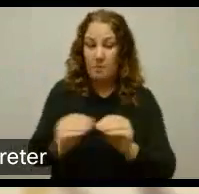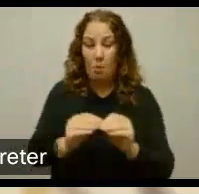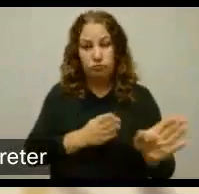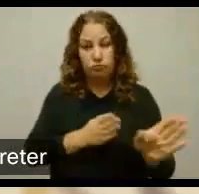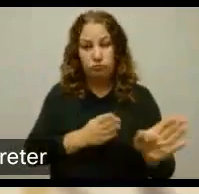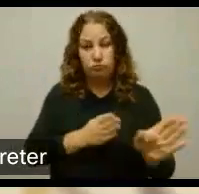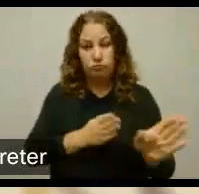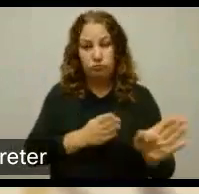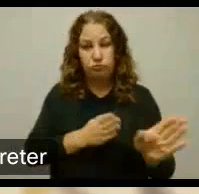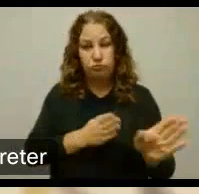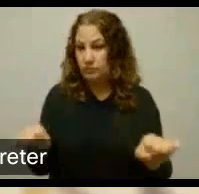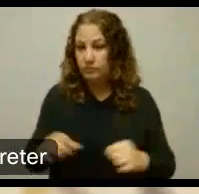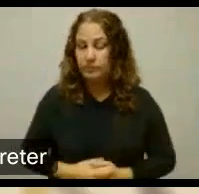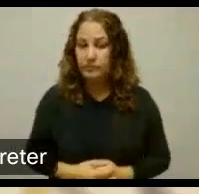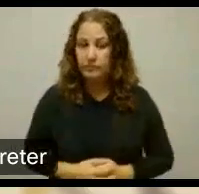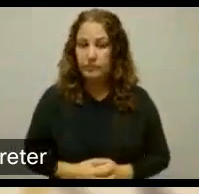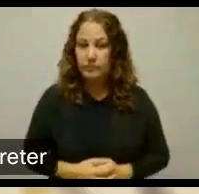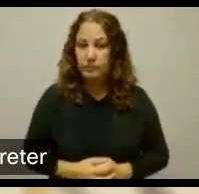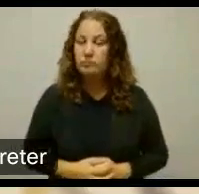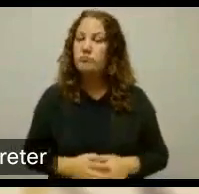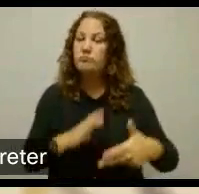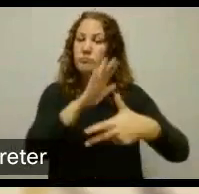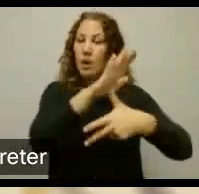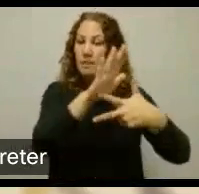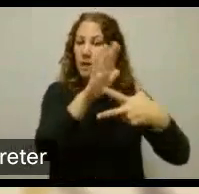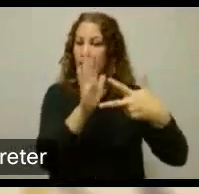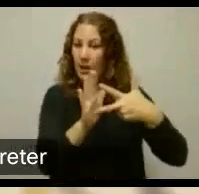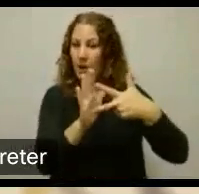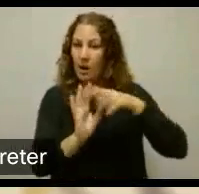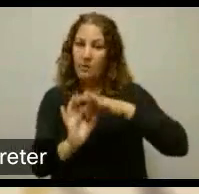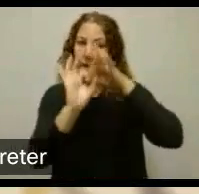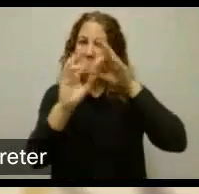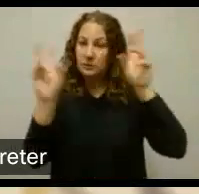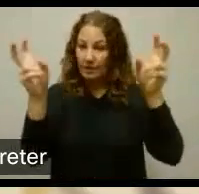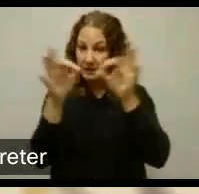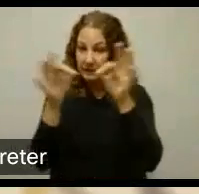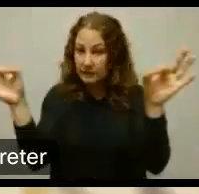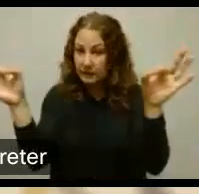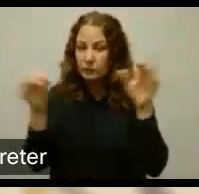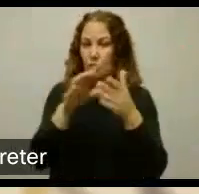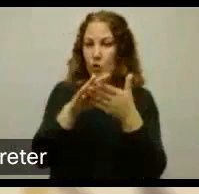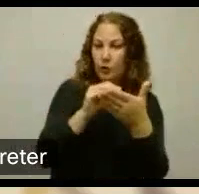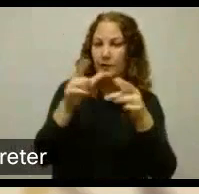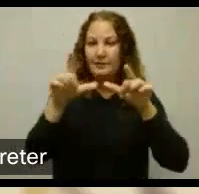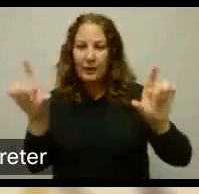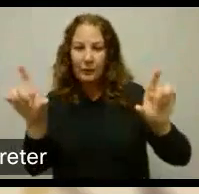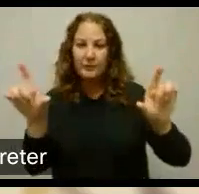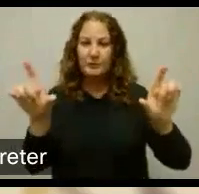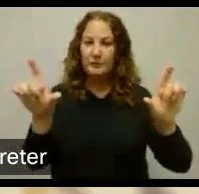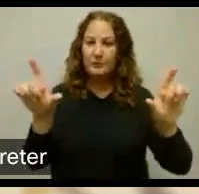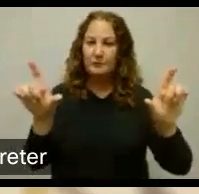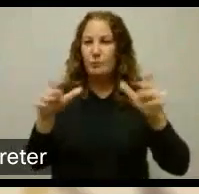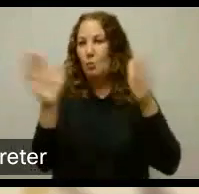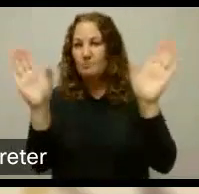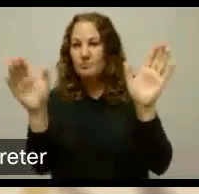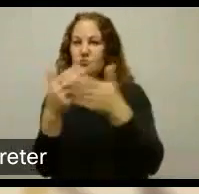opportunities. So even though they all relate back to the topic sentence about learning languages and opening up your world,